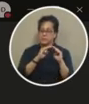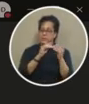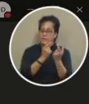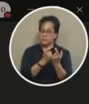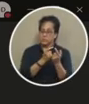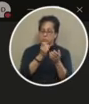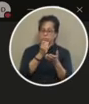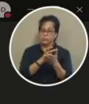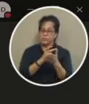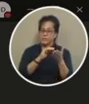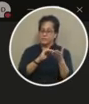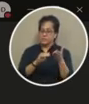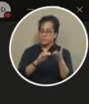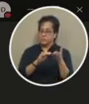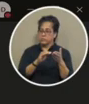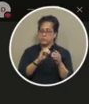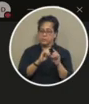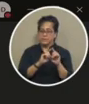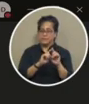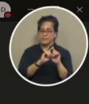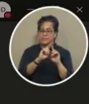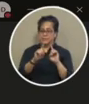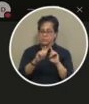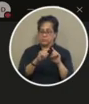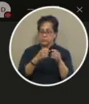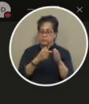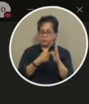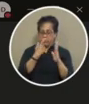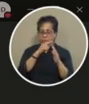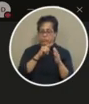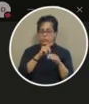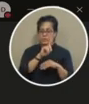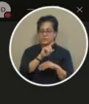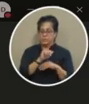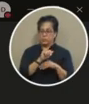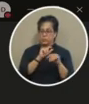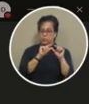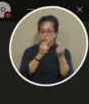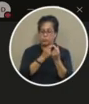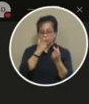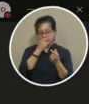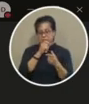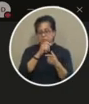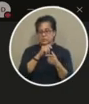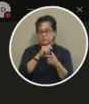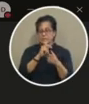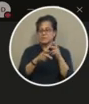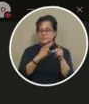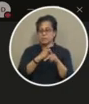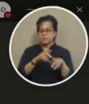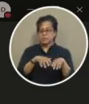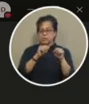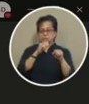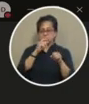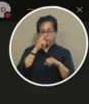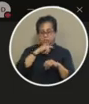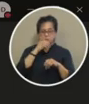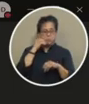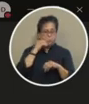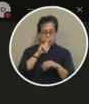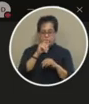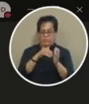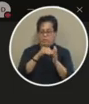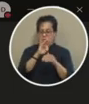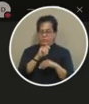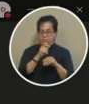to approve an exception for the distance requirement for a disabled group dwelling, which is a type of adult foster home, to locate within 1,000 feet